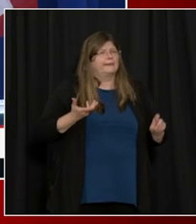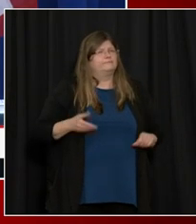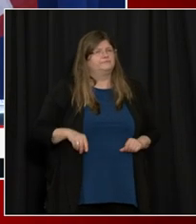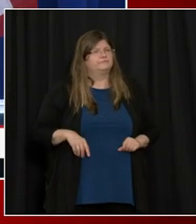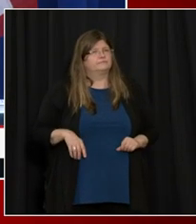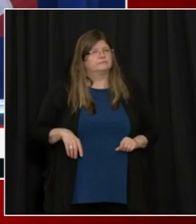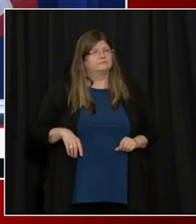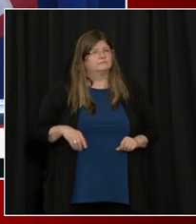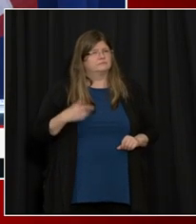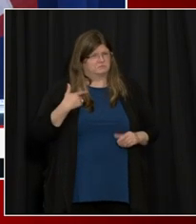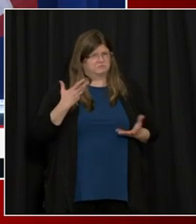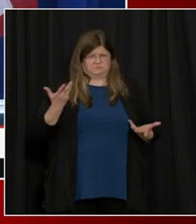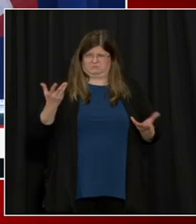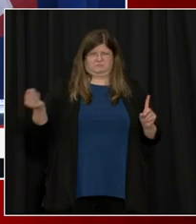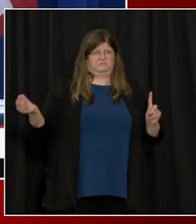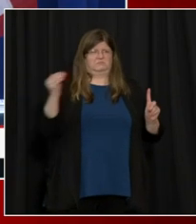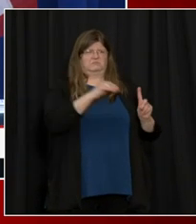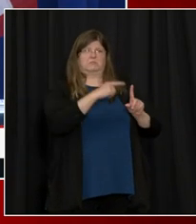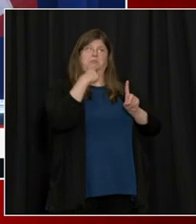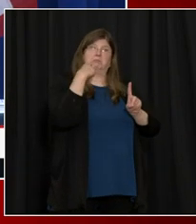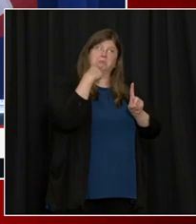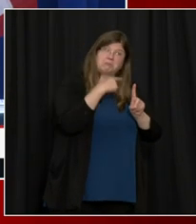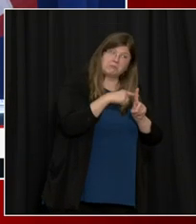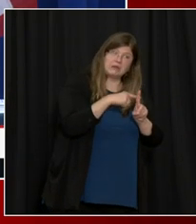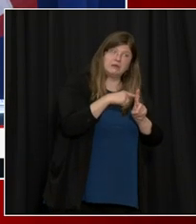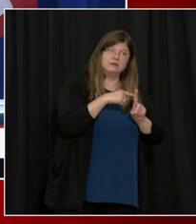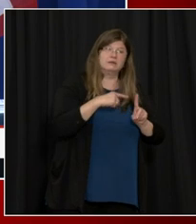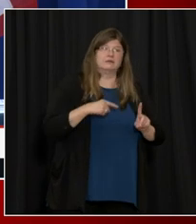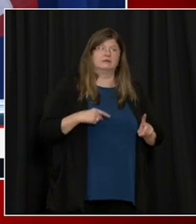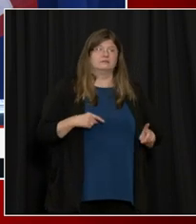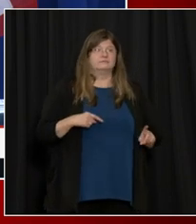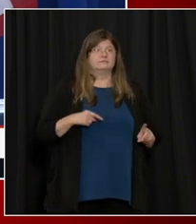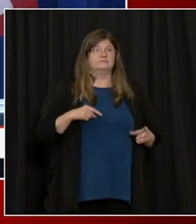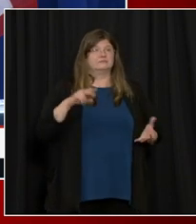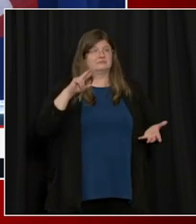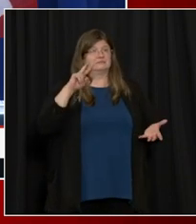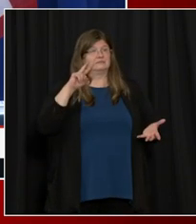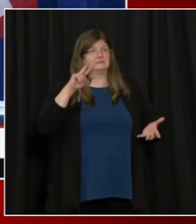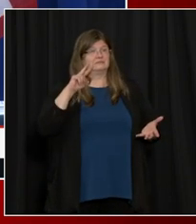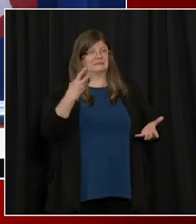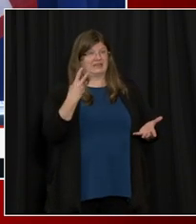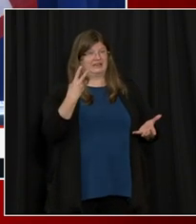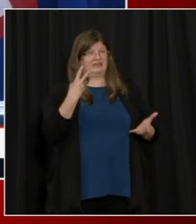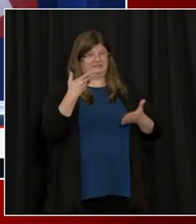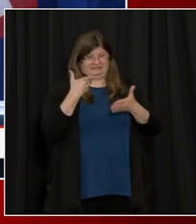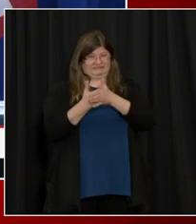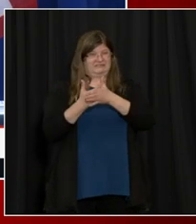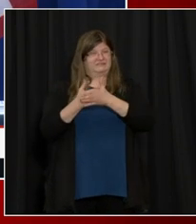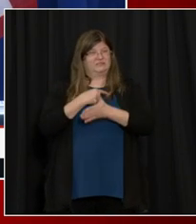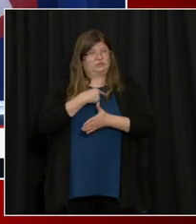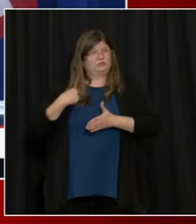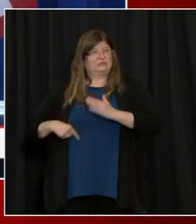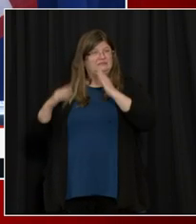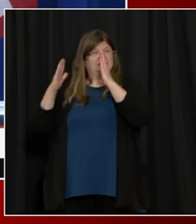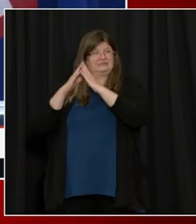why the Chinatown location was chosen for the other. Well, I talked about that already, but